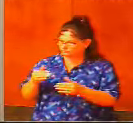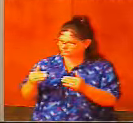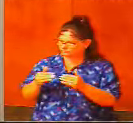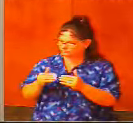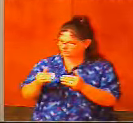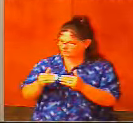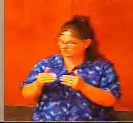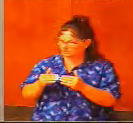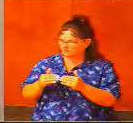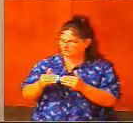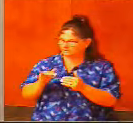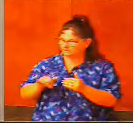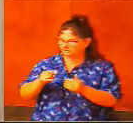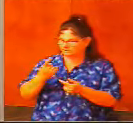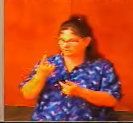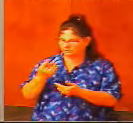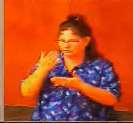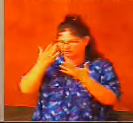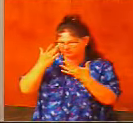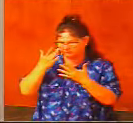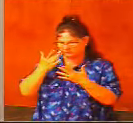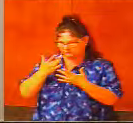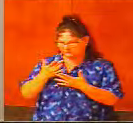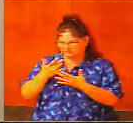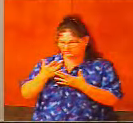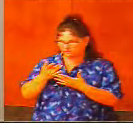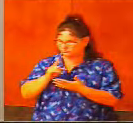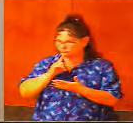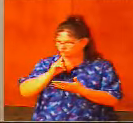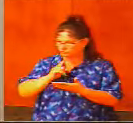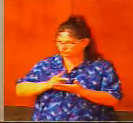that's just one of the sad realities of life.